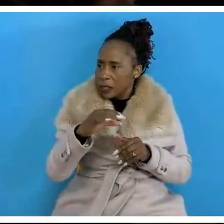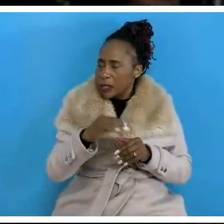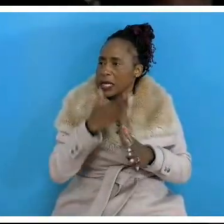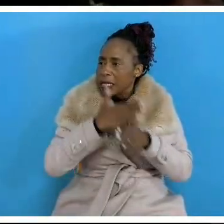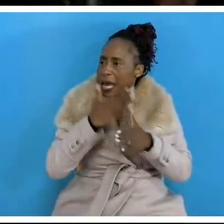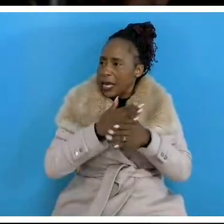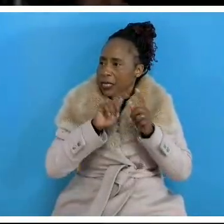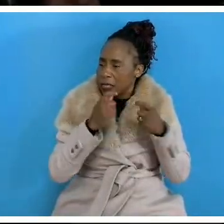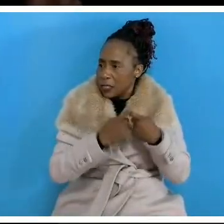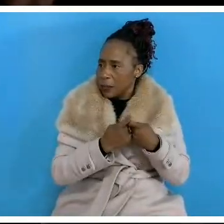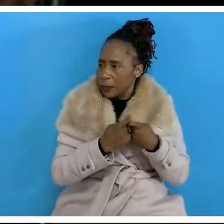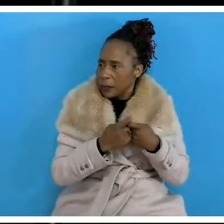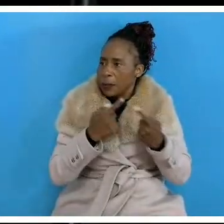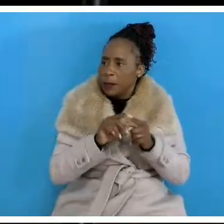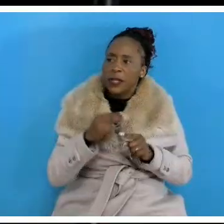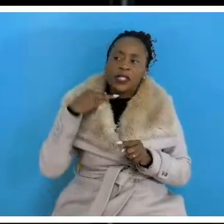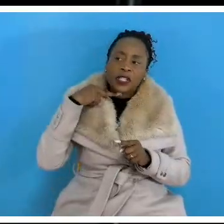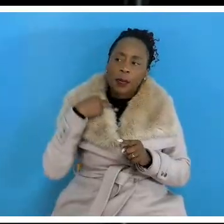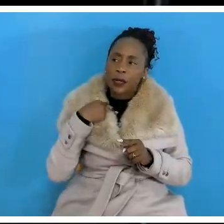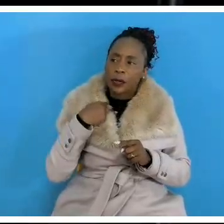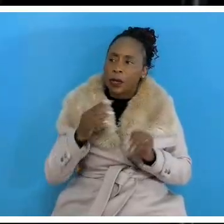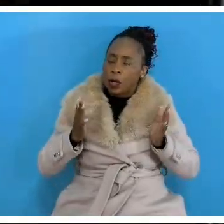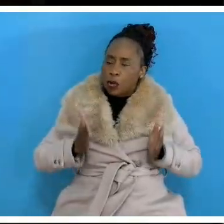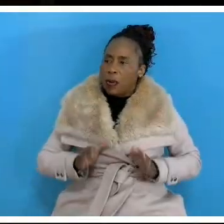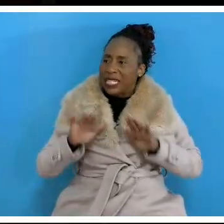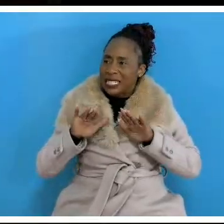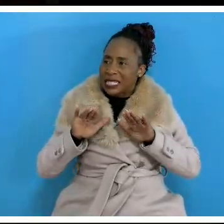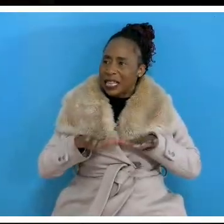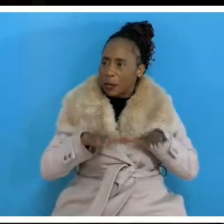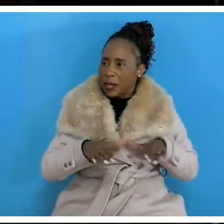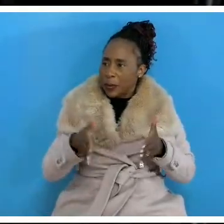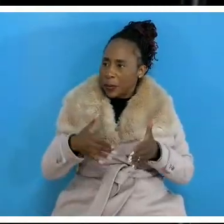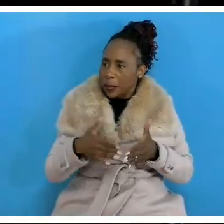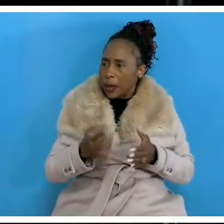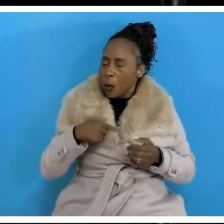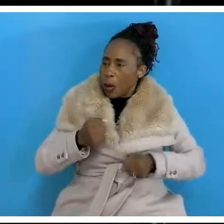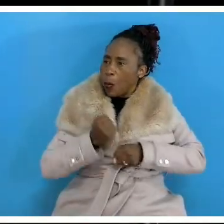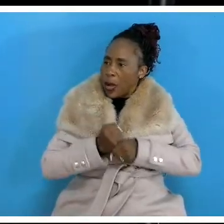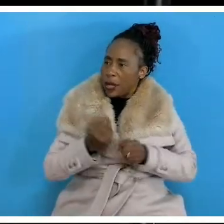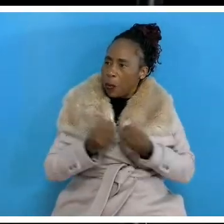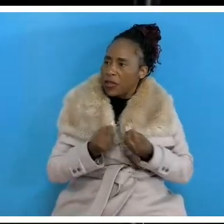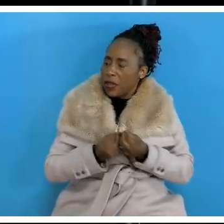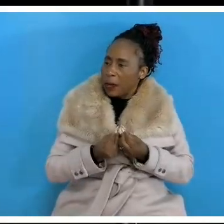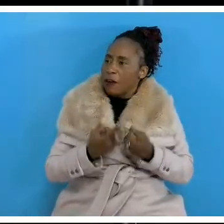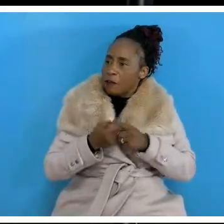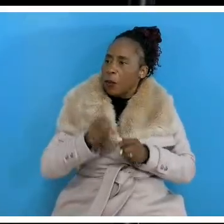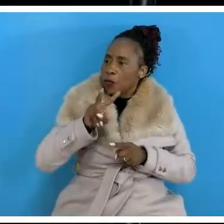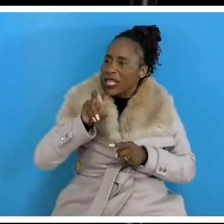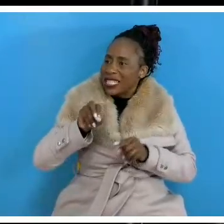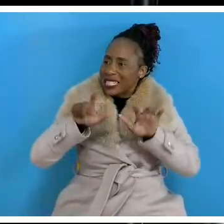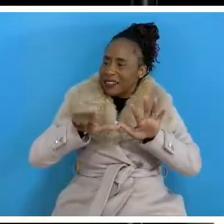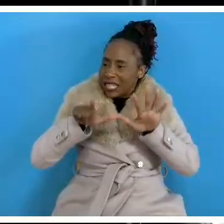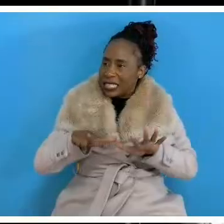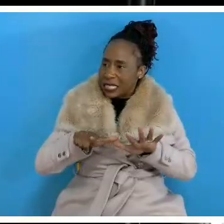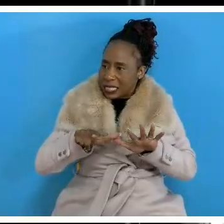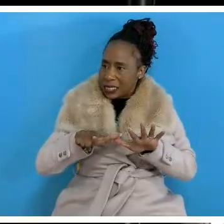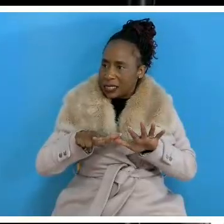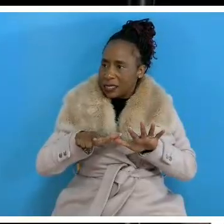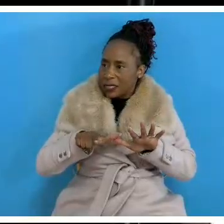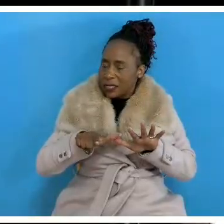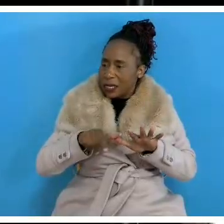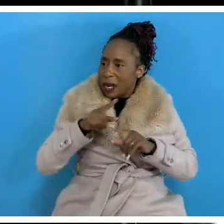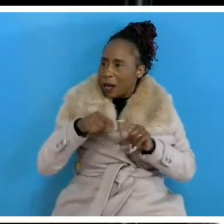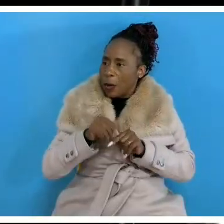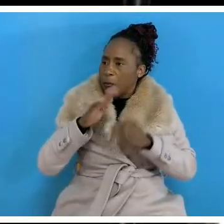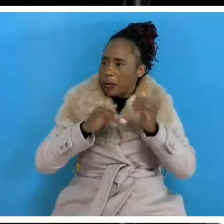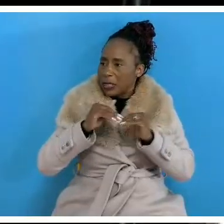I'm disappointed that Human Settlements is not here. We've been working with them since the 8th of May 2017 with regards to the